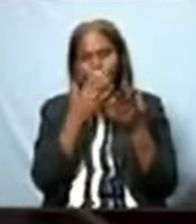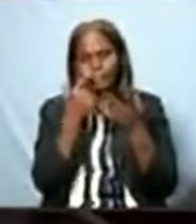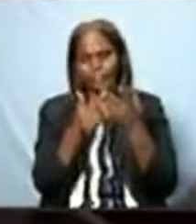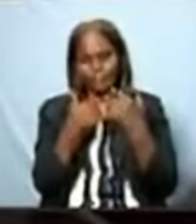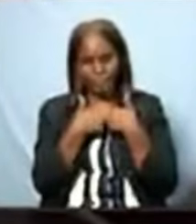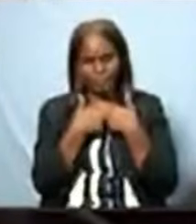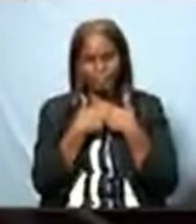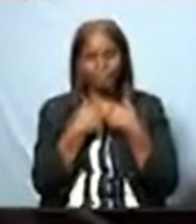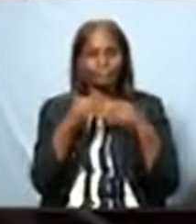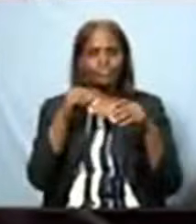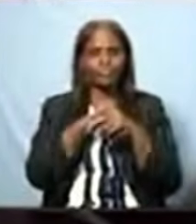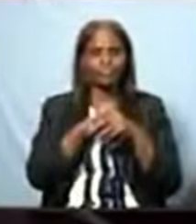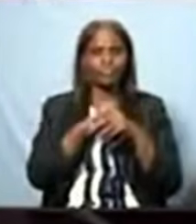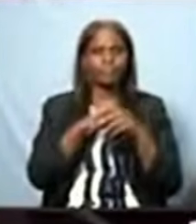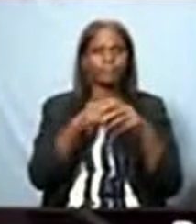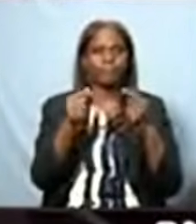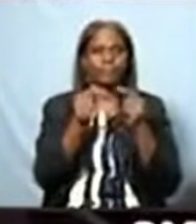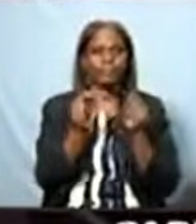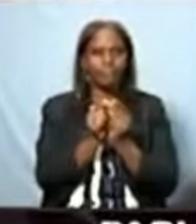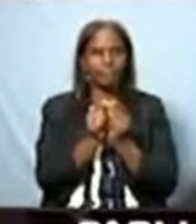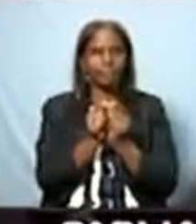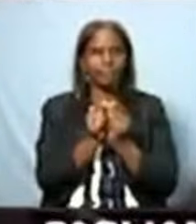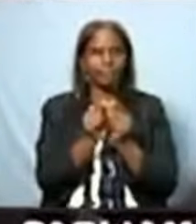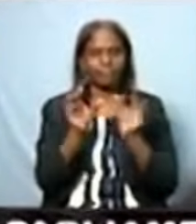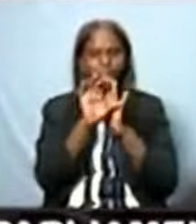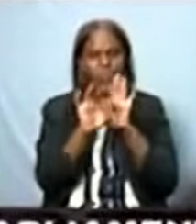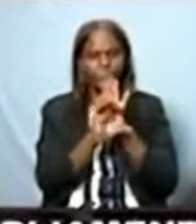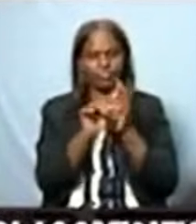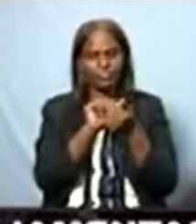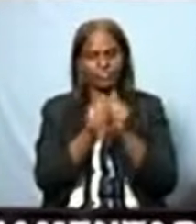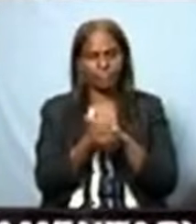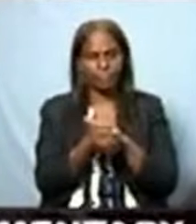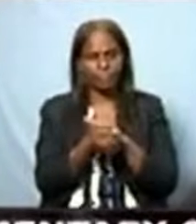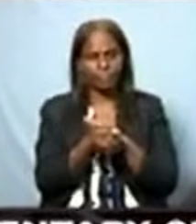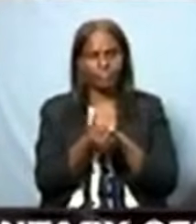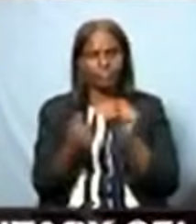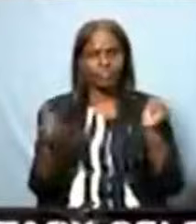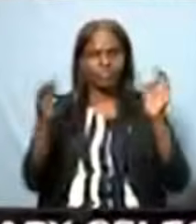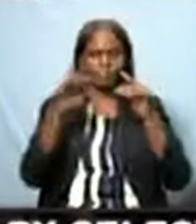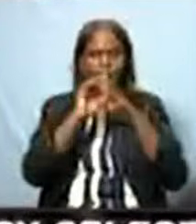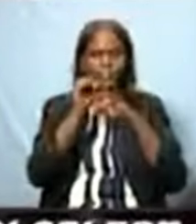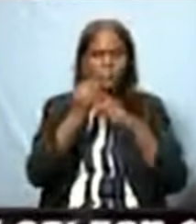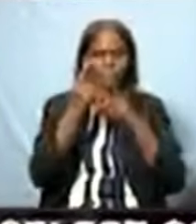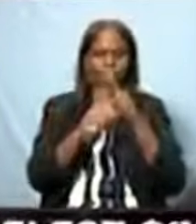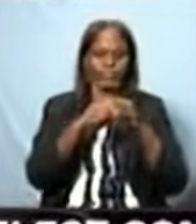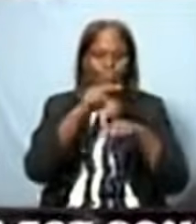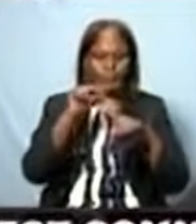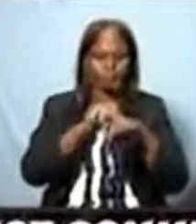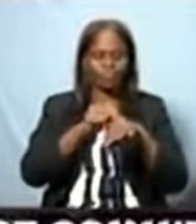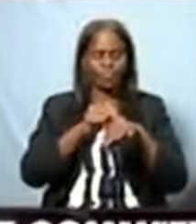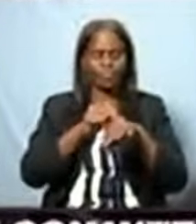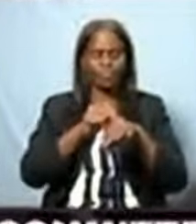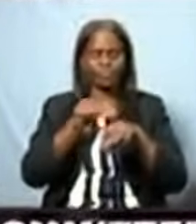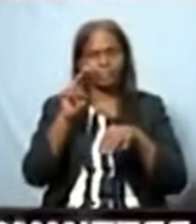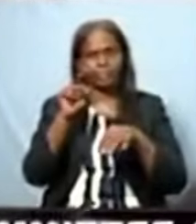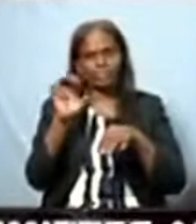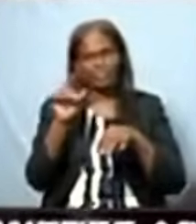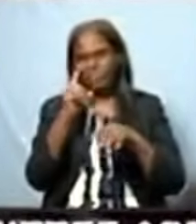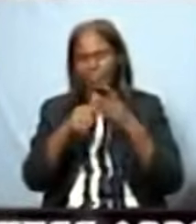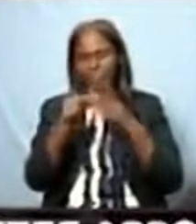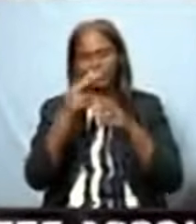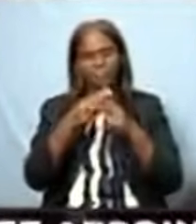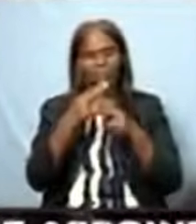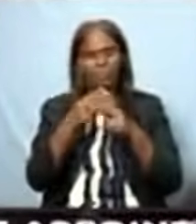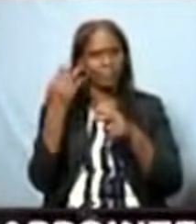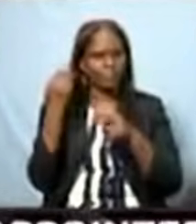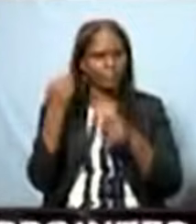some sort of winsaka, which you can call Constitutional Amendment Assembly or National Constitution or whatever you can call it, like